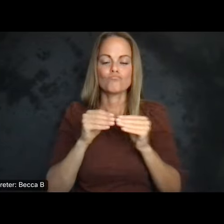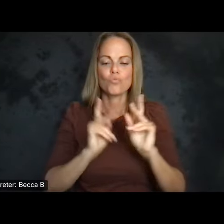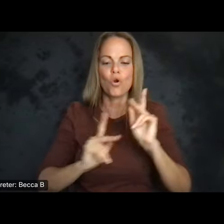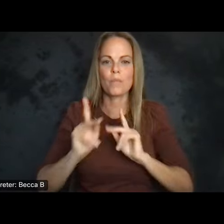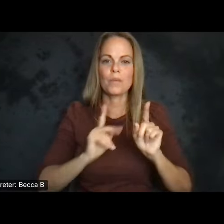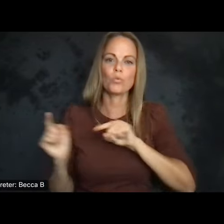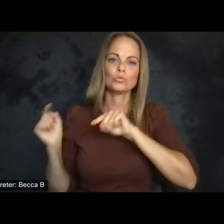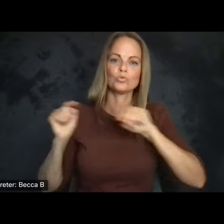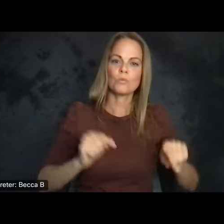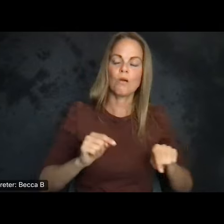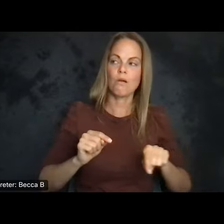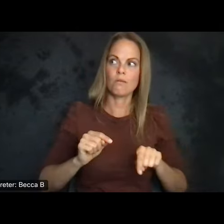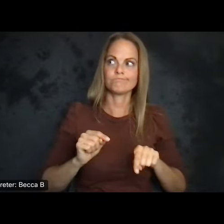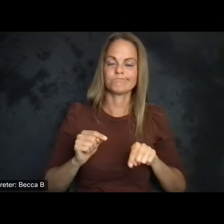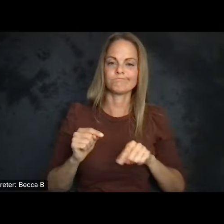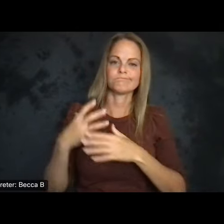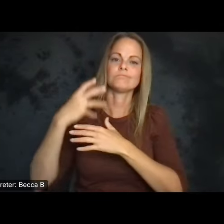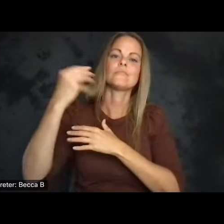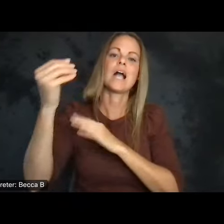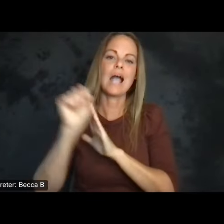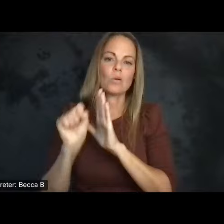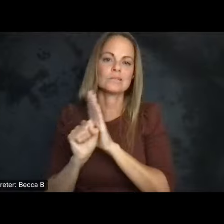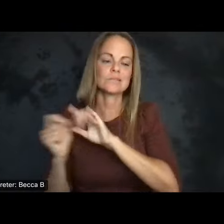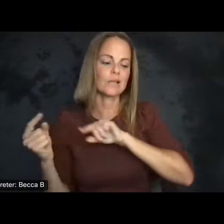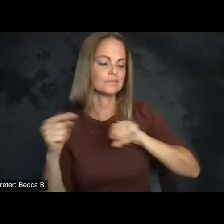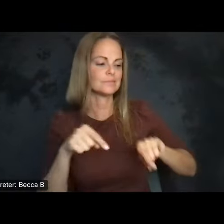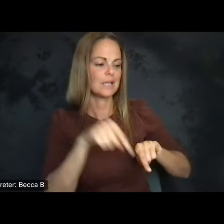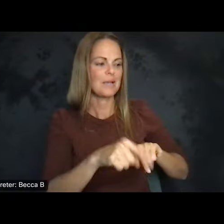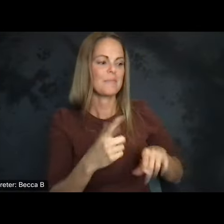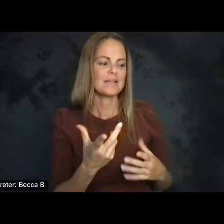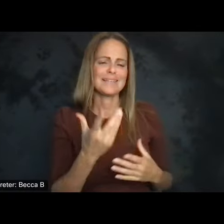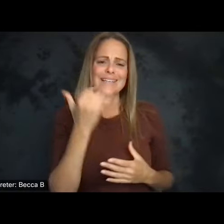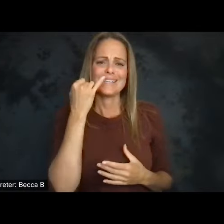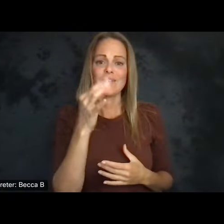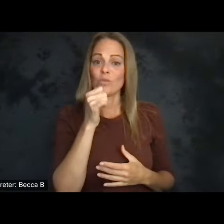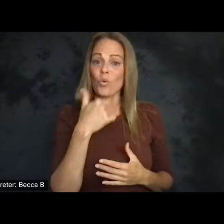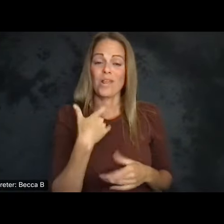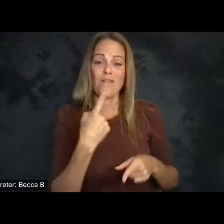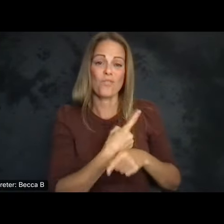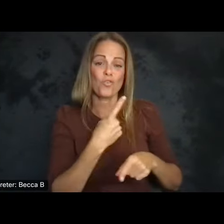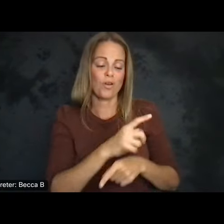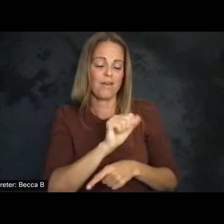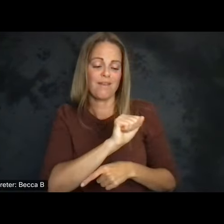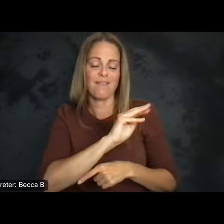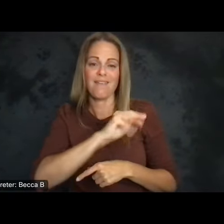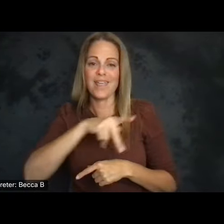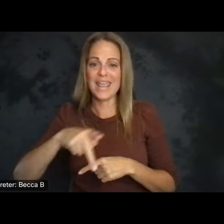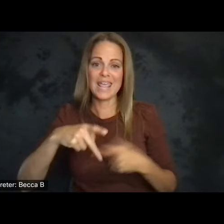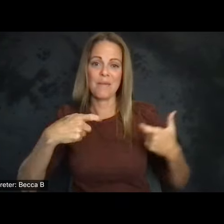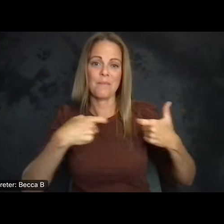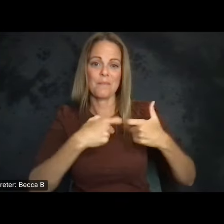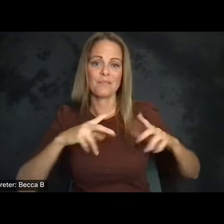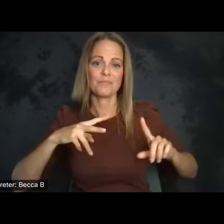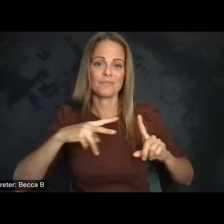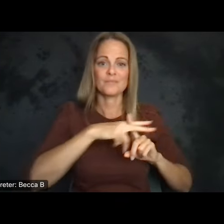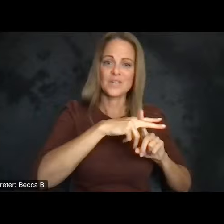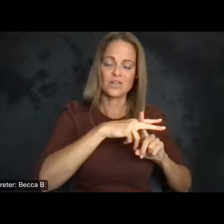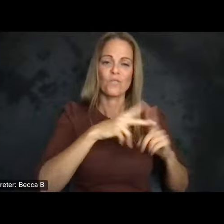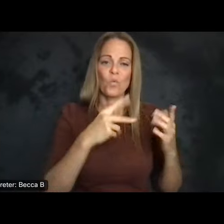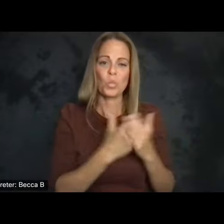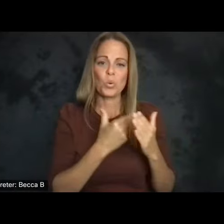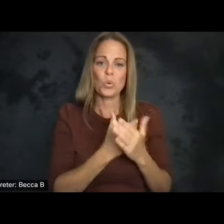are traveling through, not to have the right amperage for, these newer RVs is, and a lot of